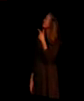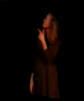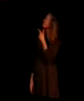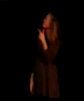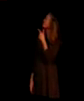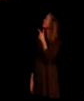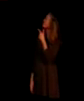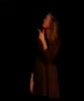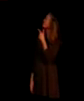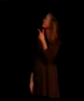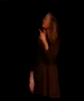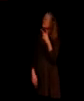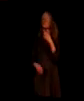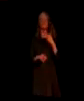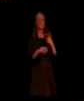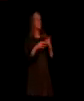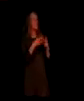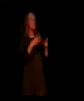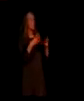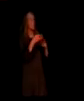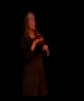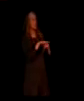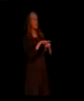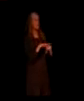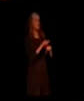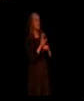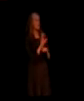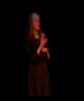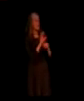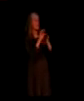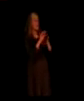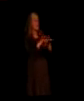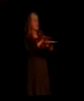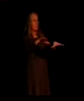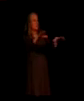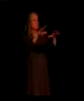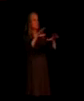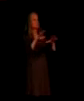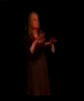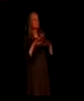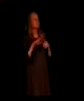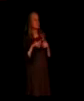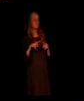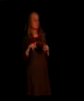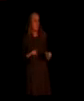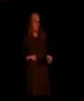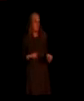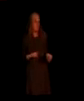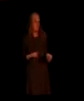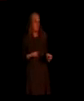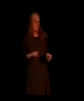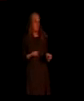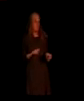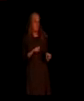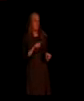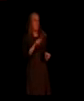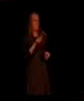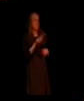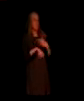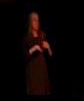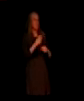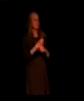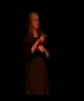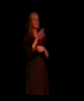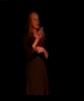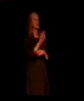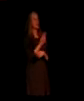pathways of slowing carbon emissions down and where we end up at the end of the century in 2100.